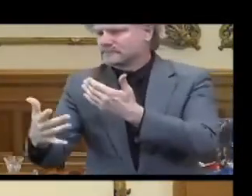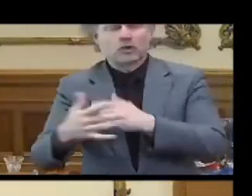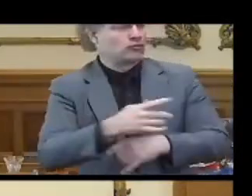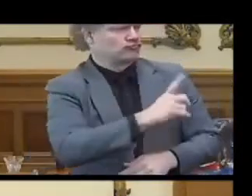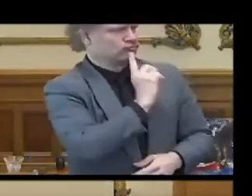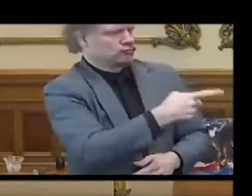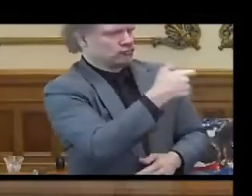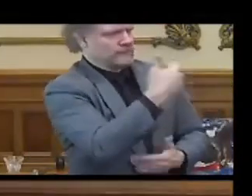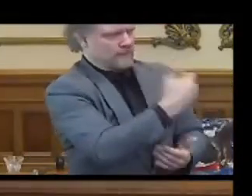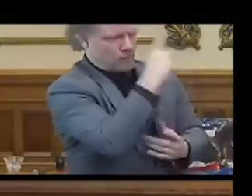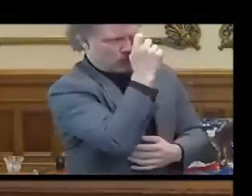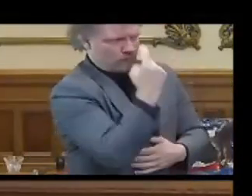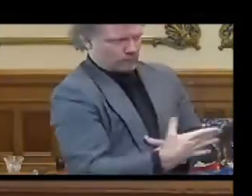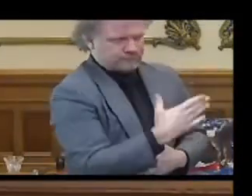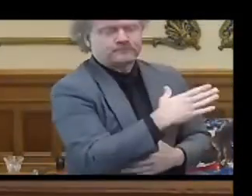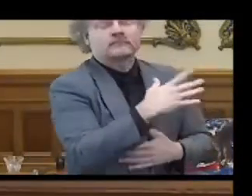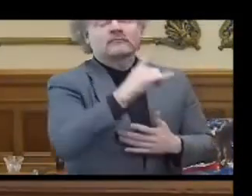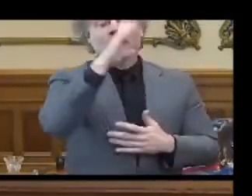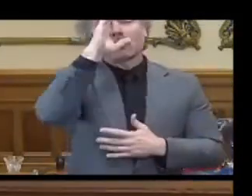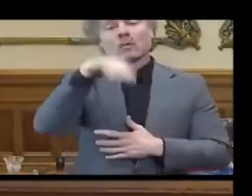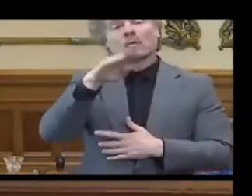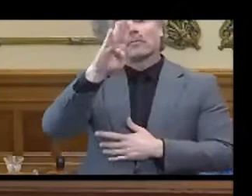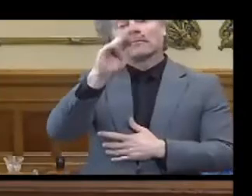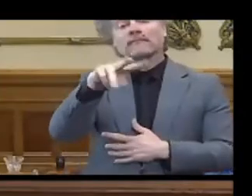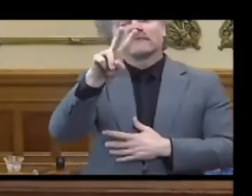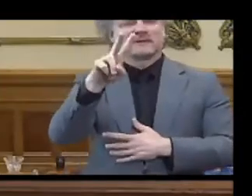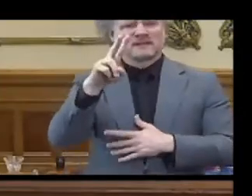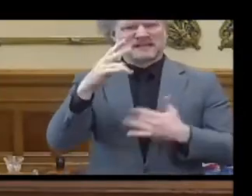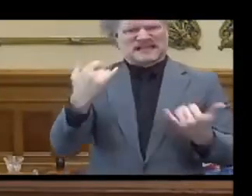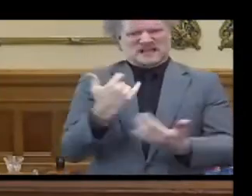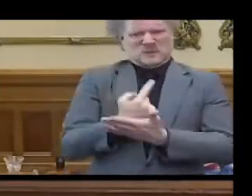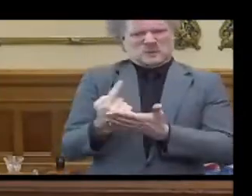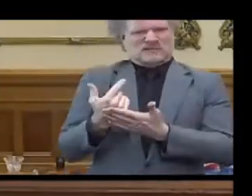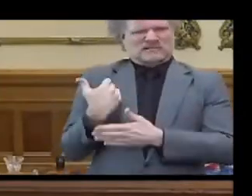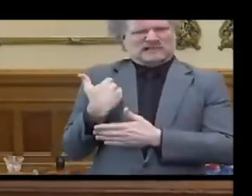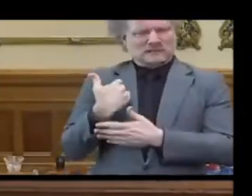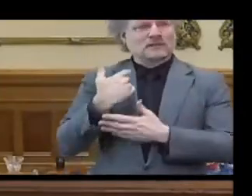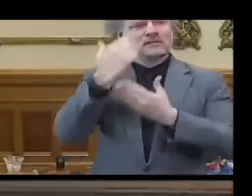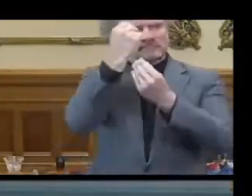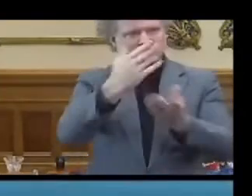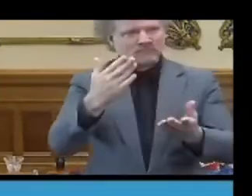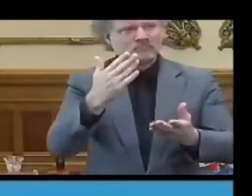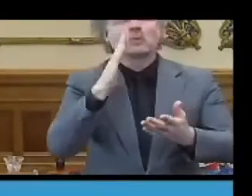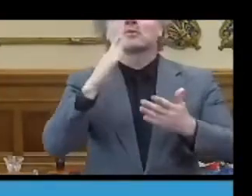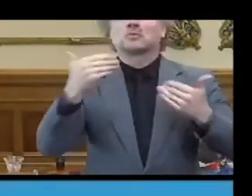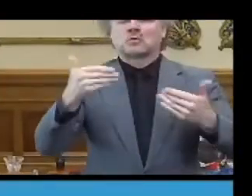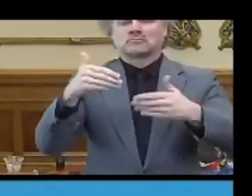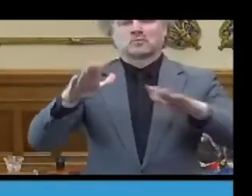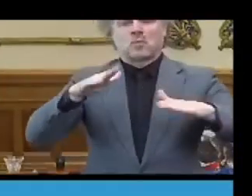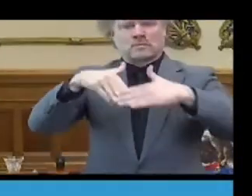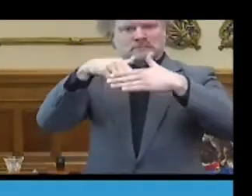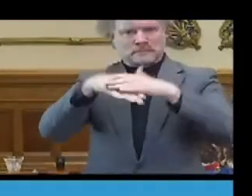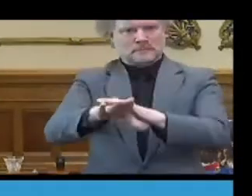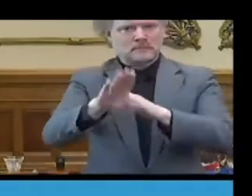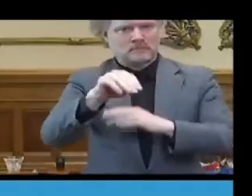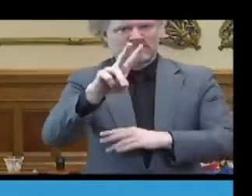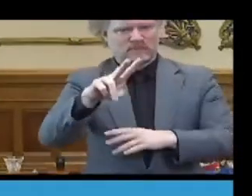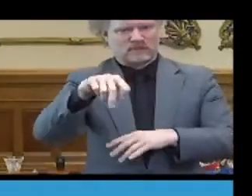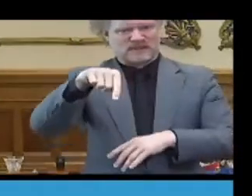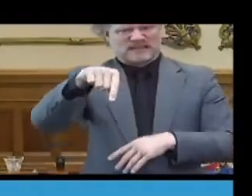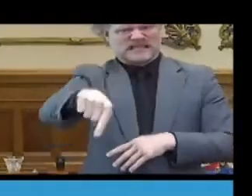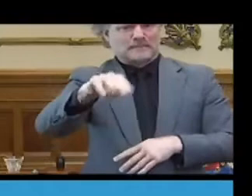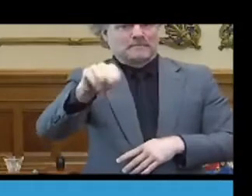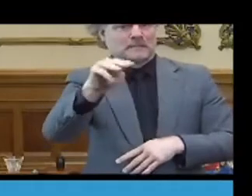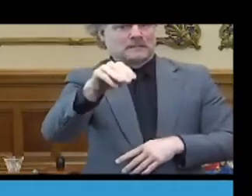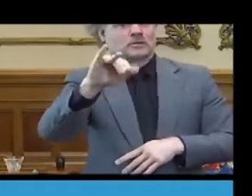Governor. As you know, the BMV announced earlier this week that we'll resume walk-in service beginning this coming